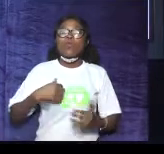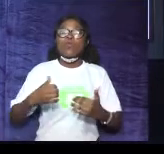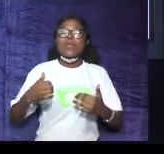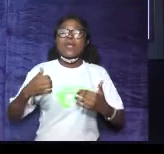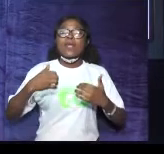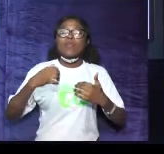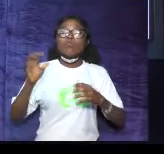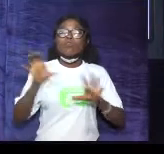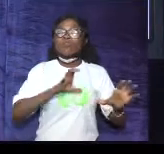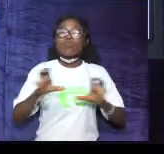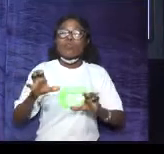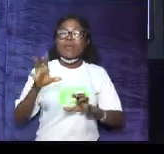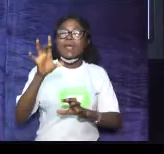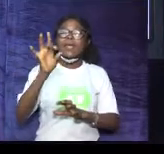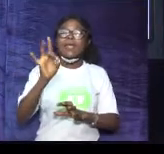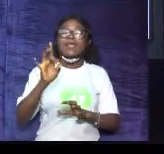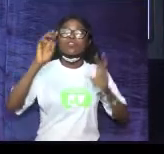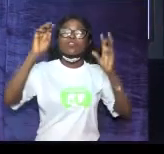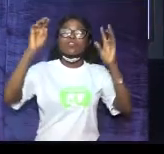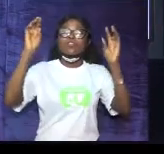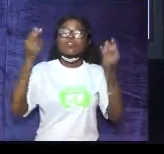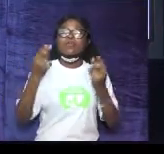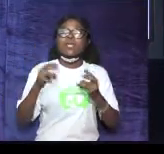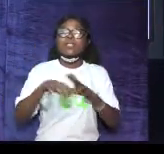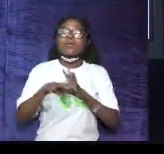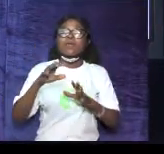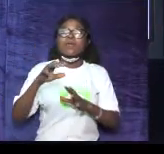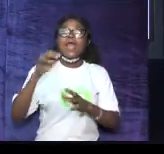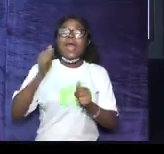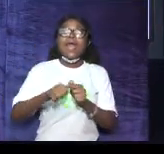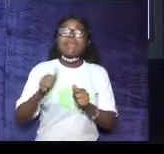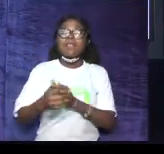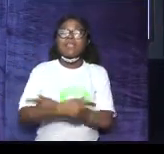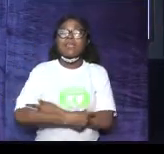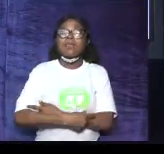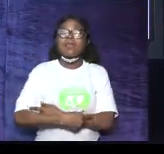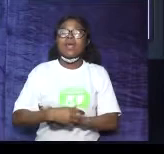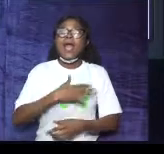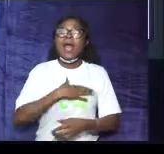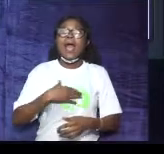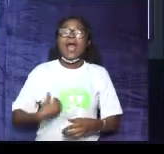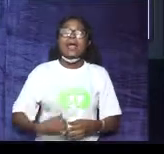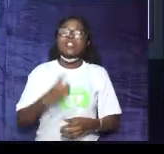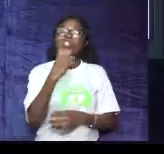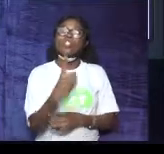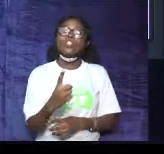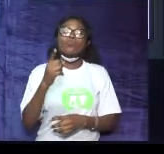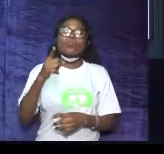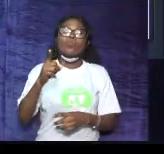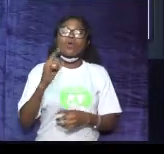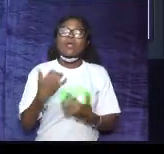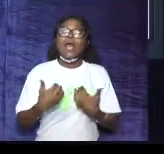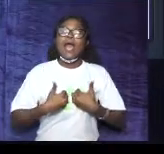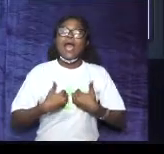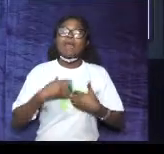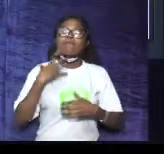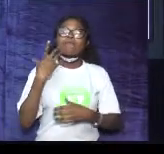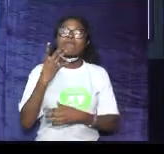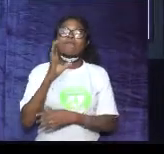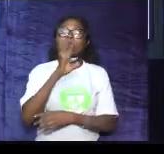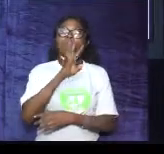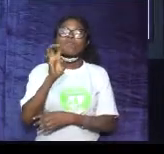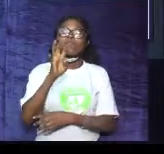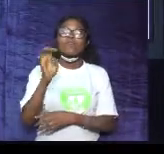offer 8 subjects per day, and each subject has a duration of 40